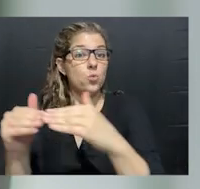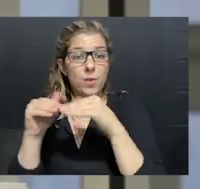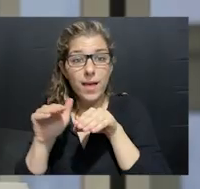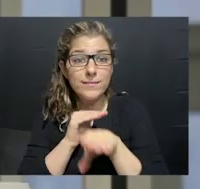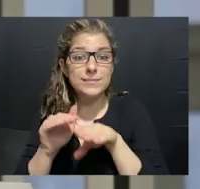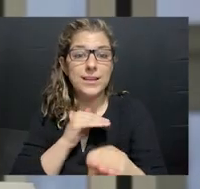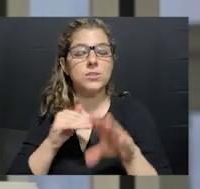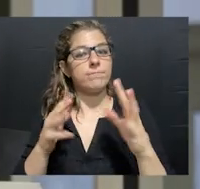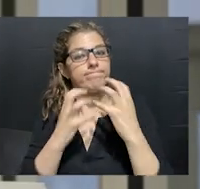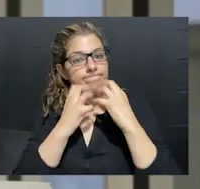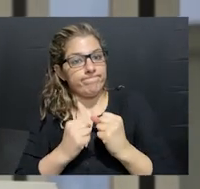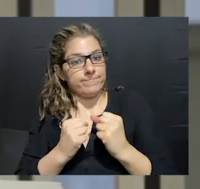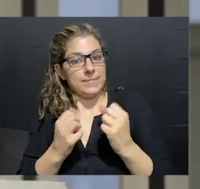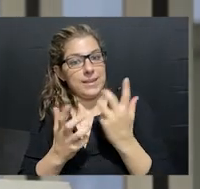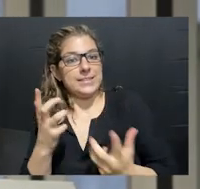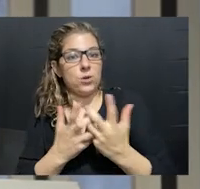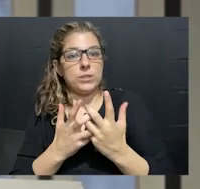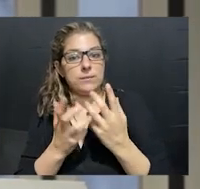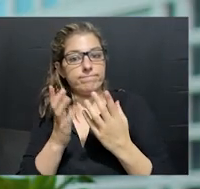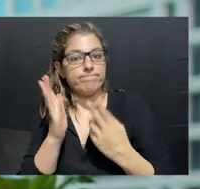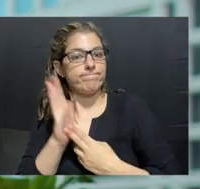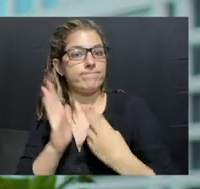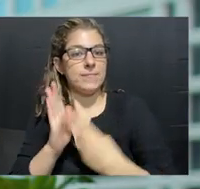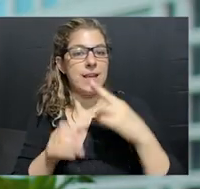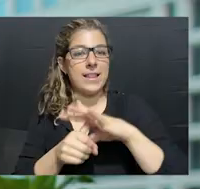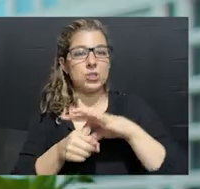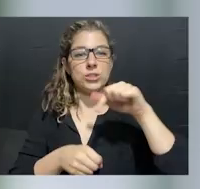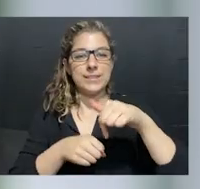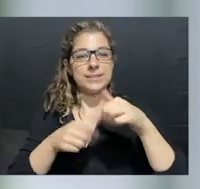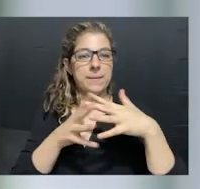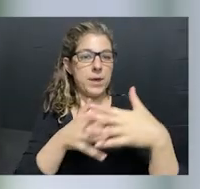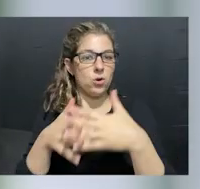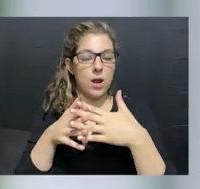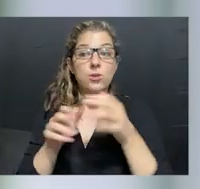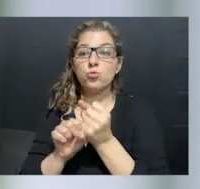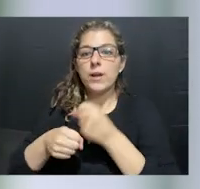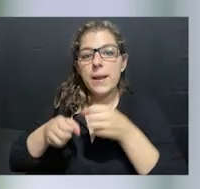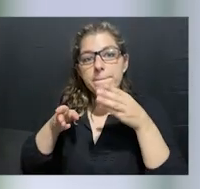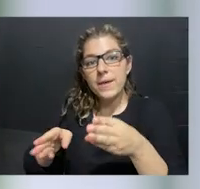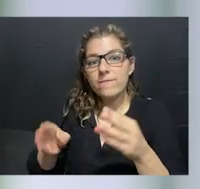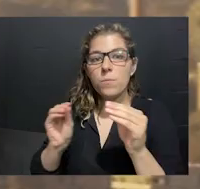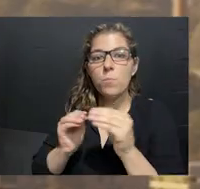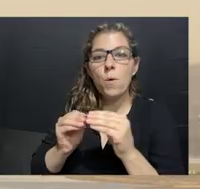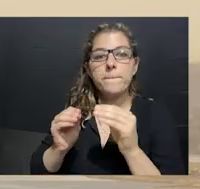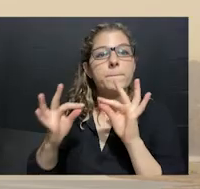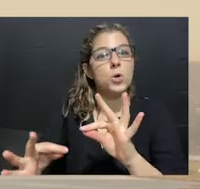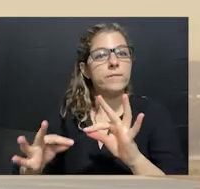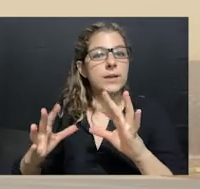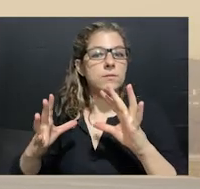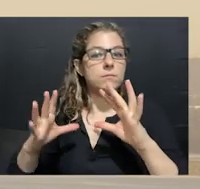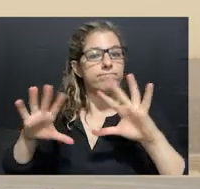integrity of elections in this country, and to create a path for a more perfect union.